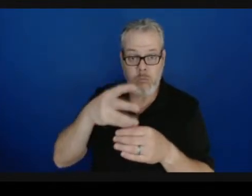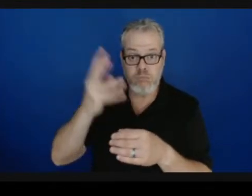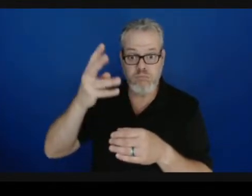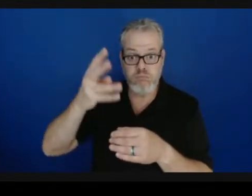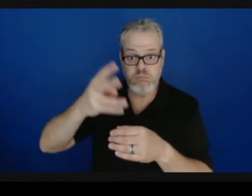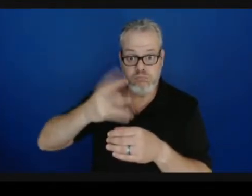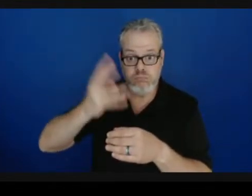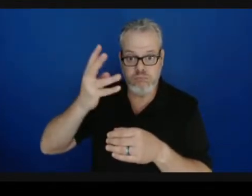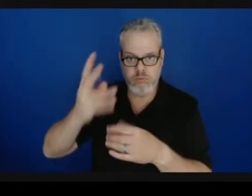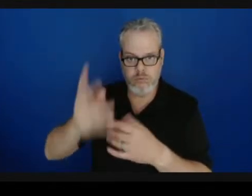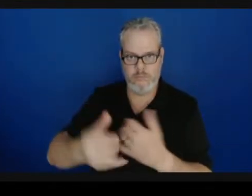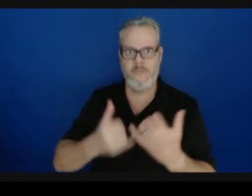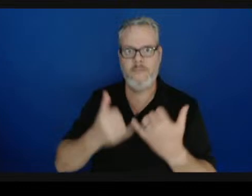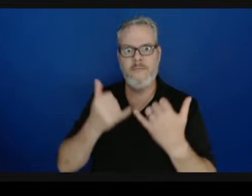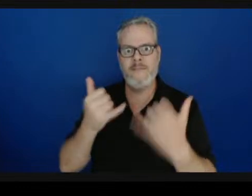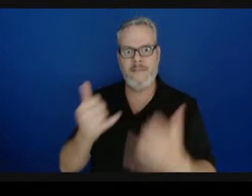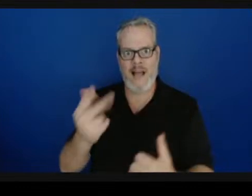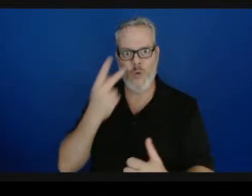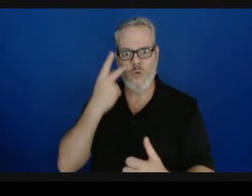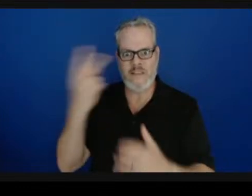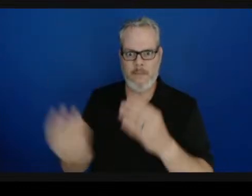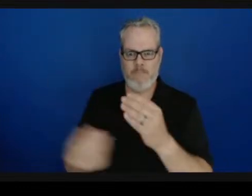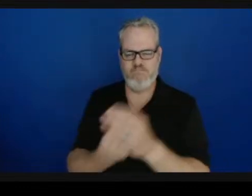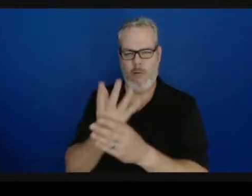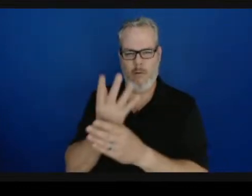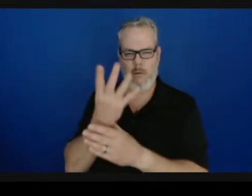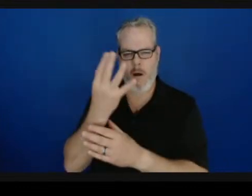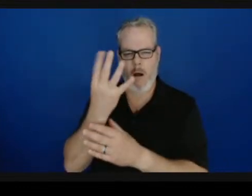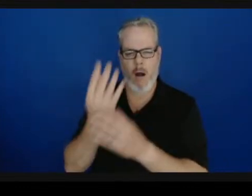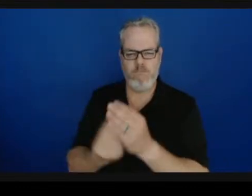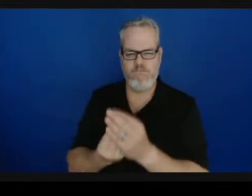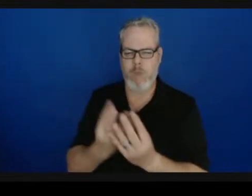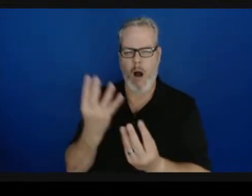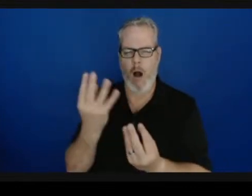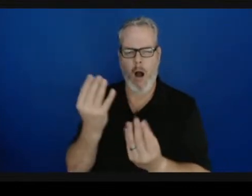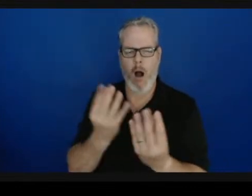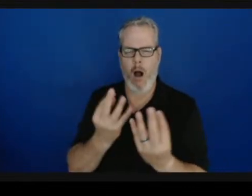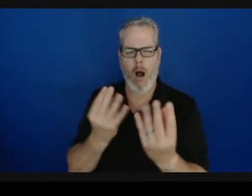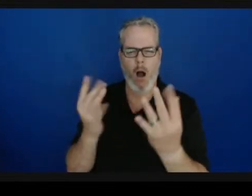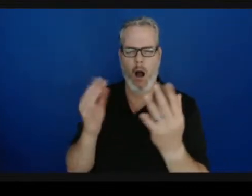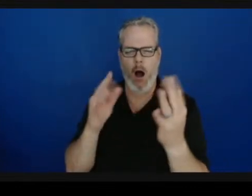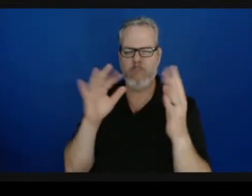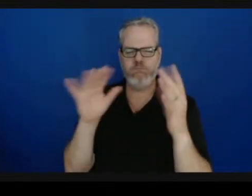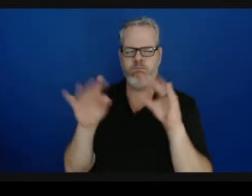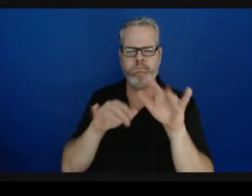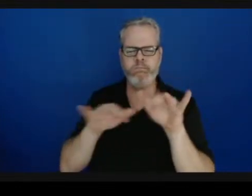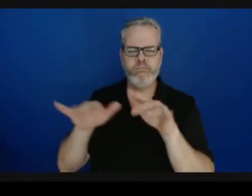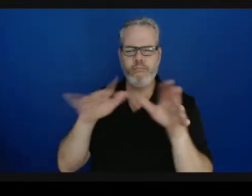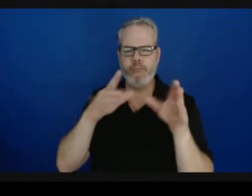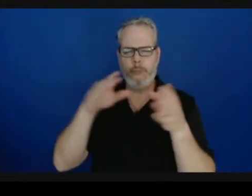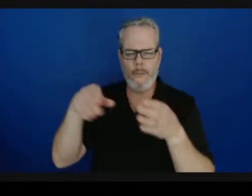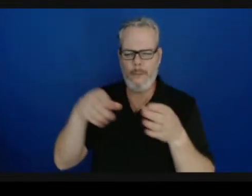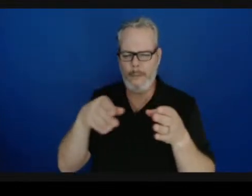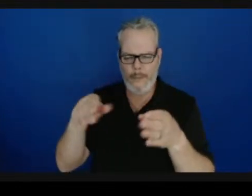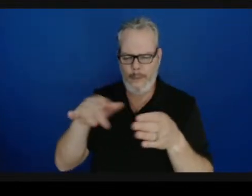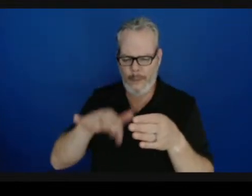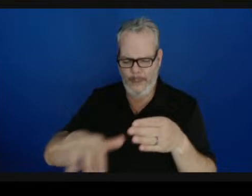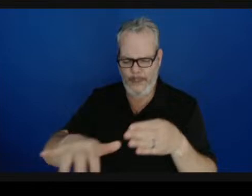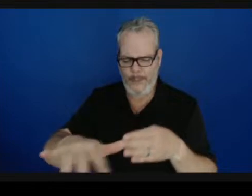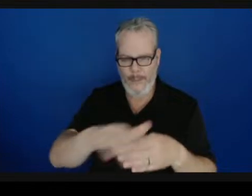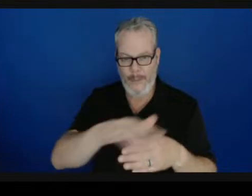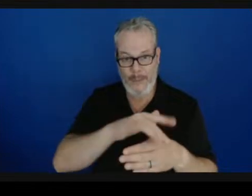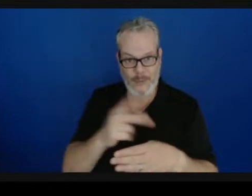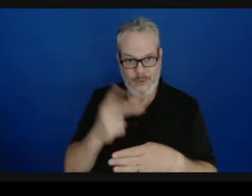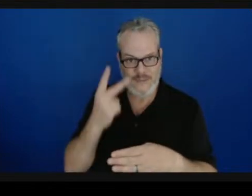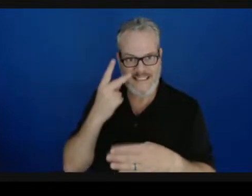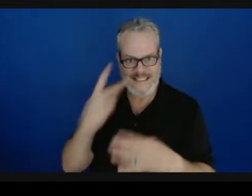And now we see that new burst coming out. The lava falls, emerges, starts putting flows across the floor of the crater, glowing